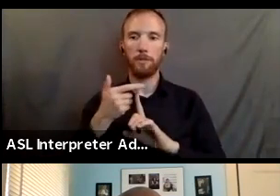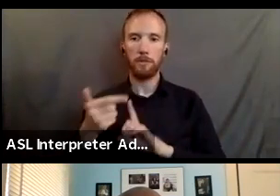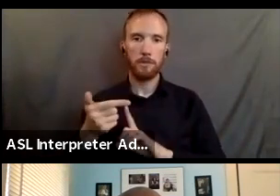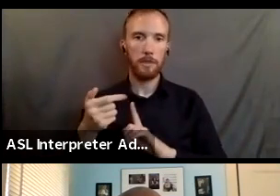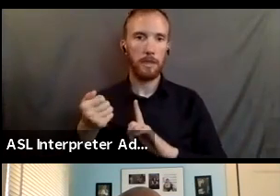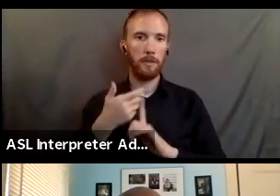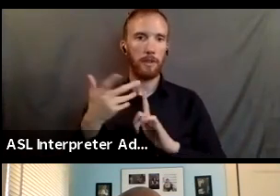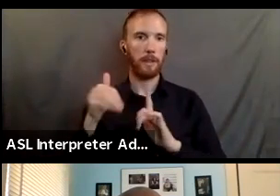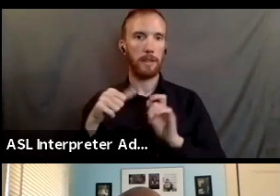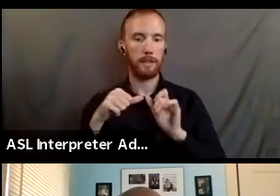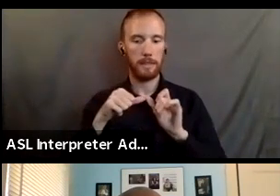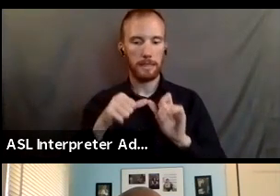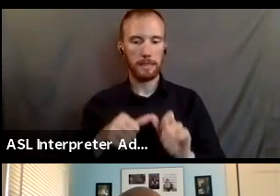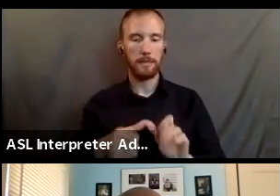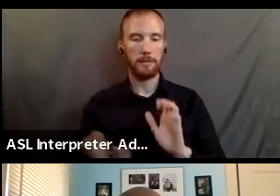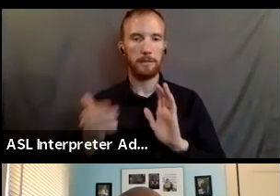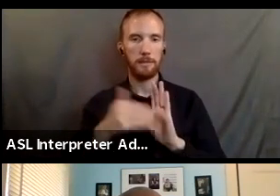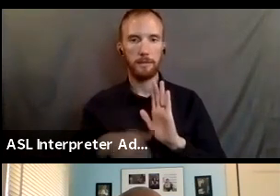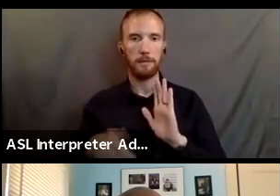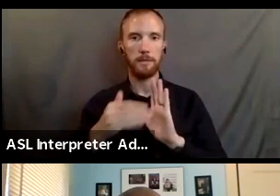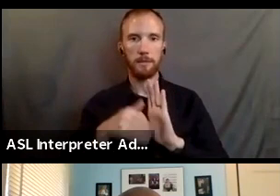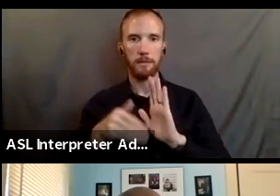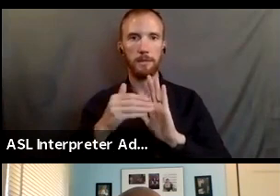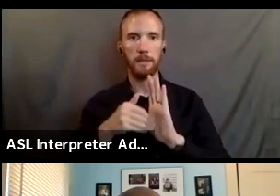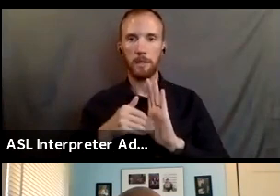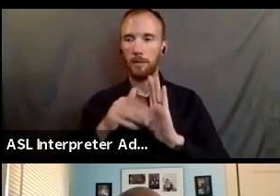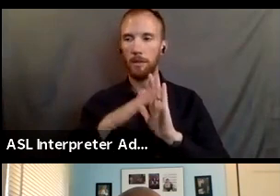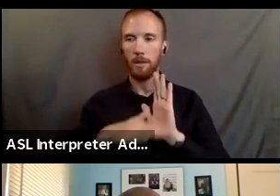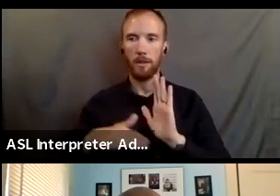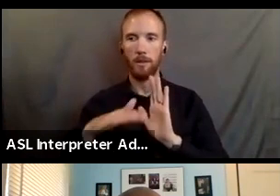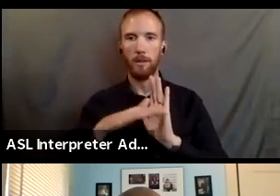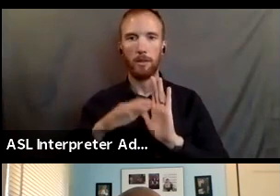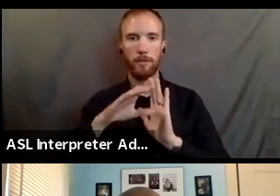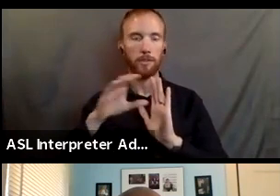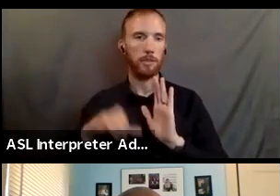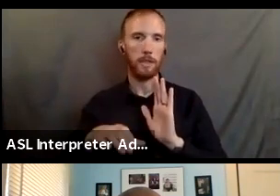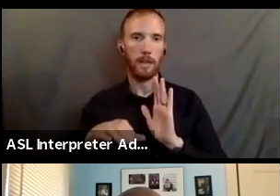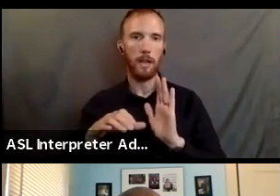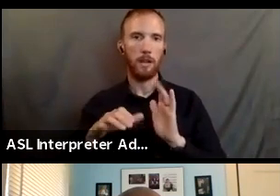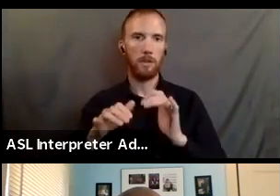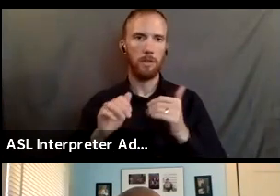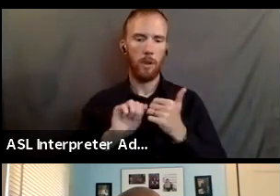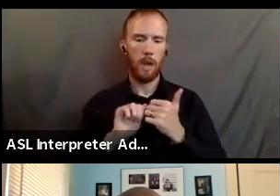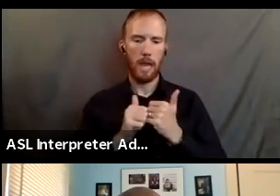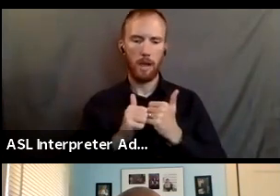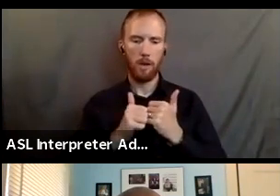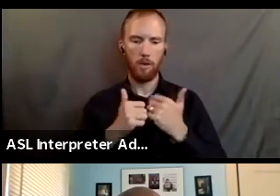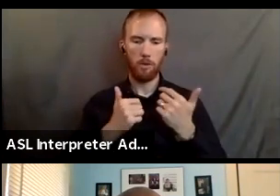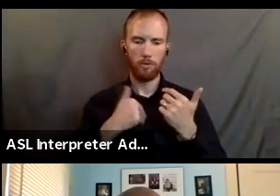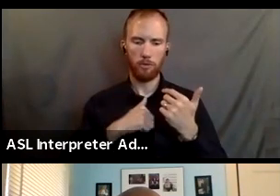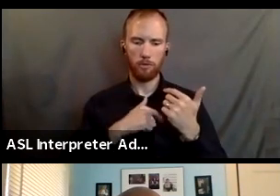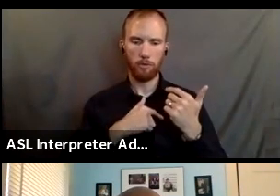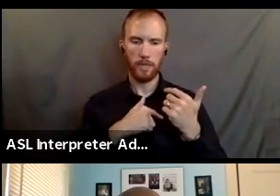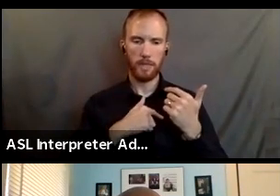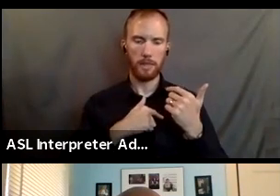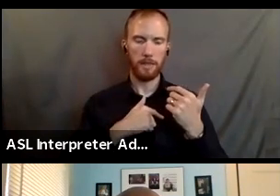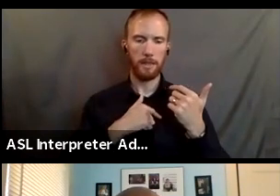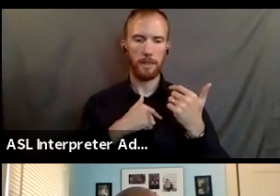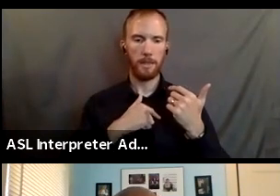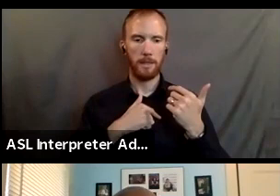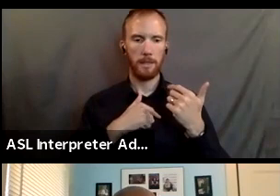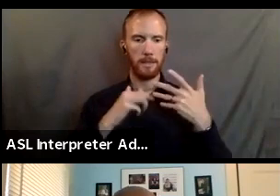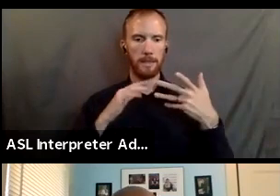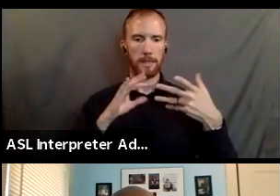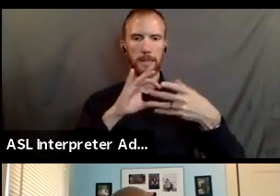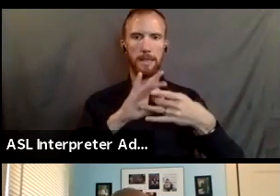um on our streets and in neighborhoods across the city of chicago so how is it that that we're connecting with those